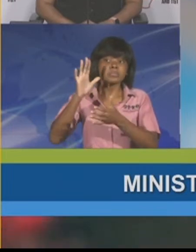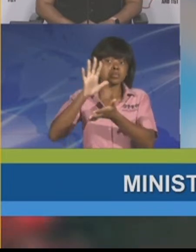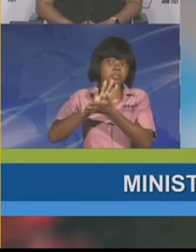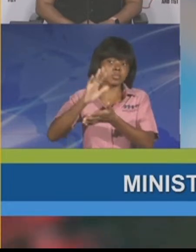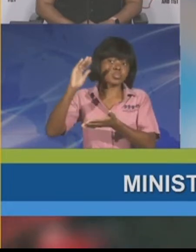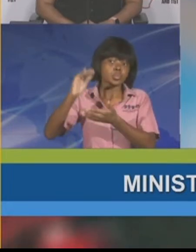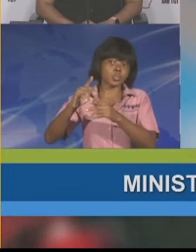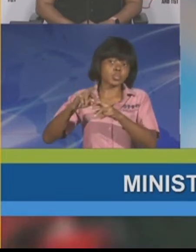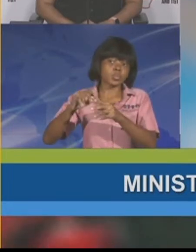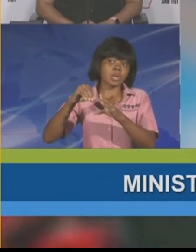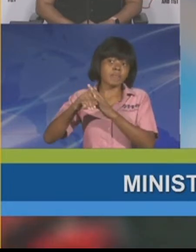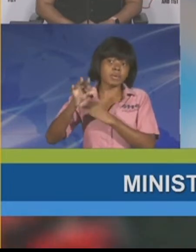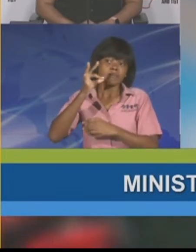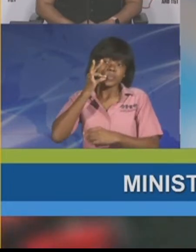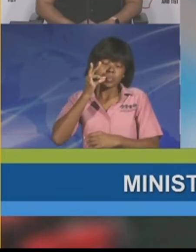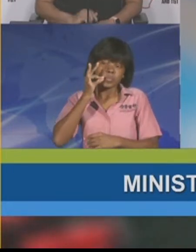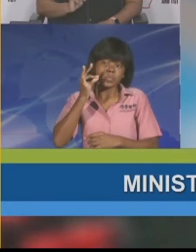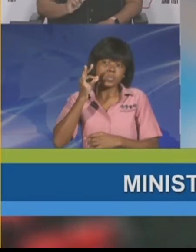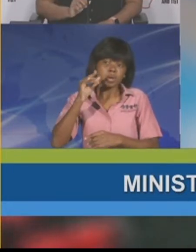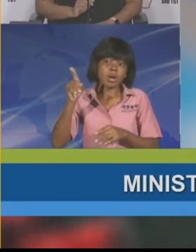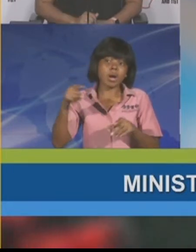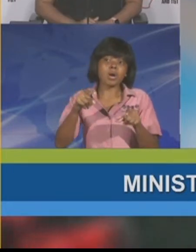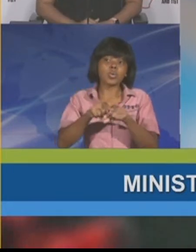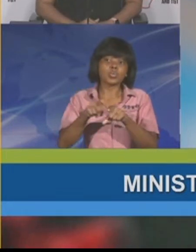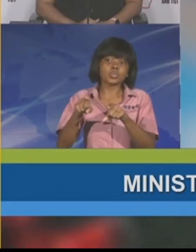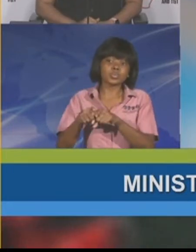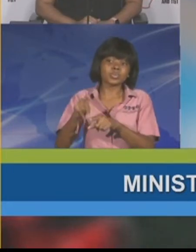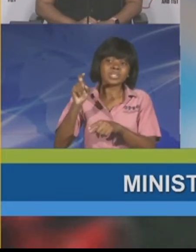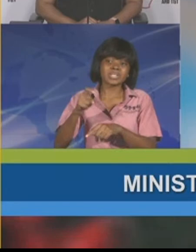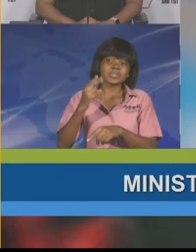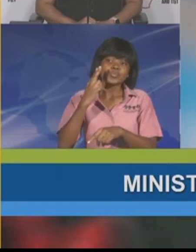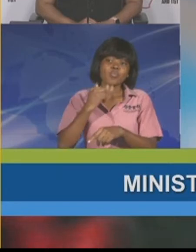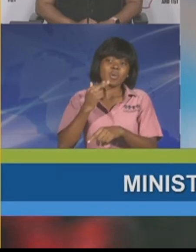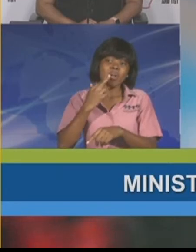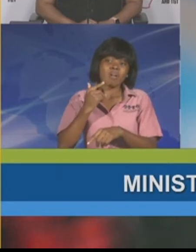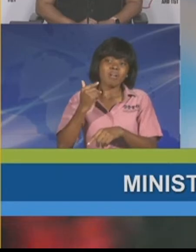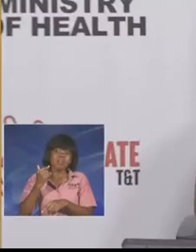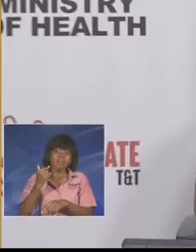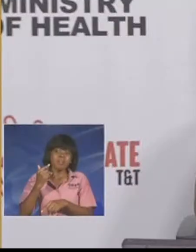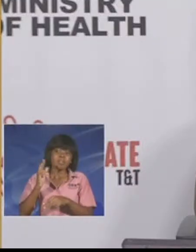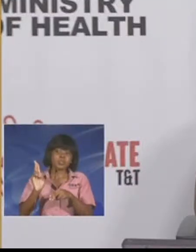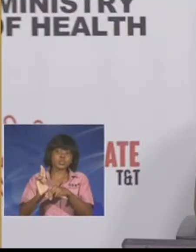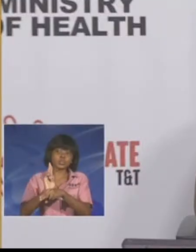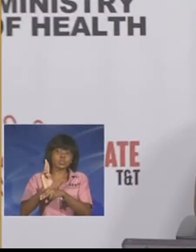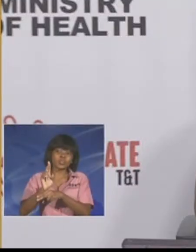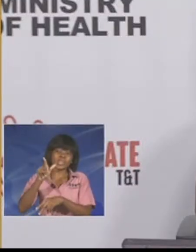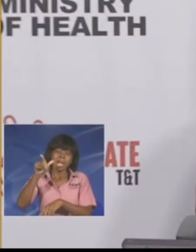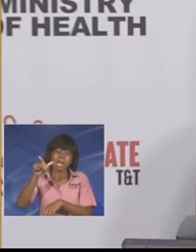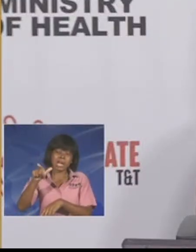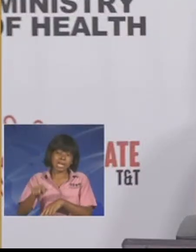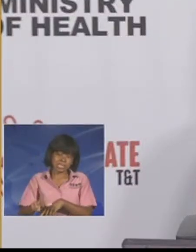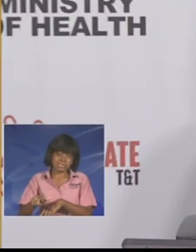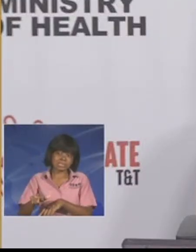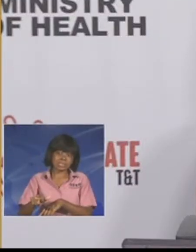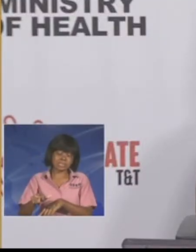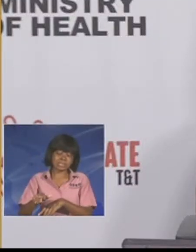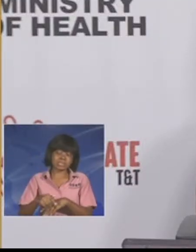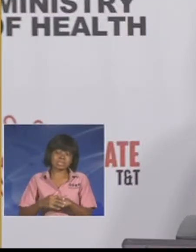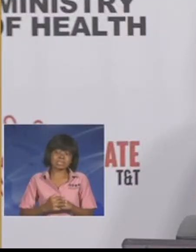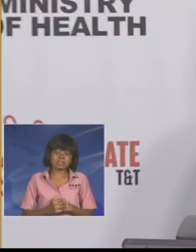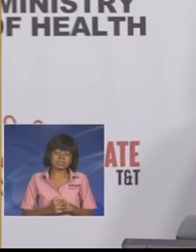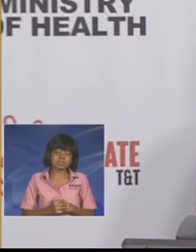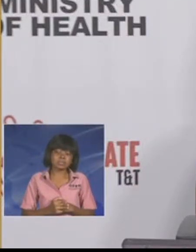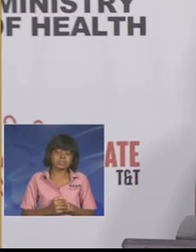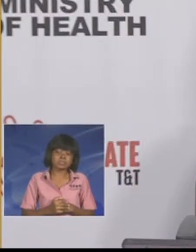health, but we also need to reduce good old sugar, right? We're aware of sugar as an additive and something that we include in our